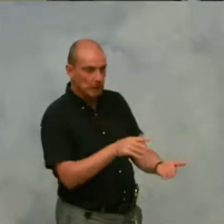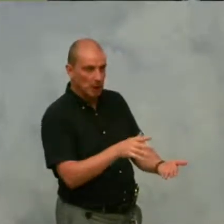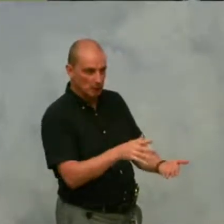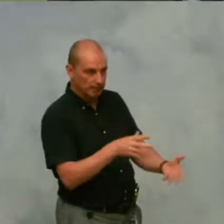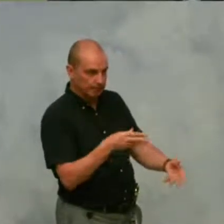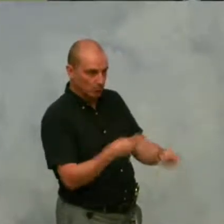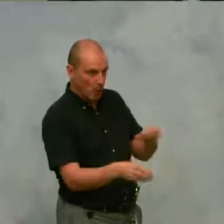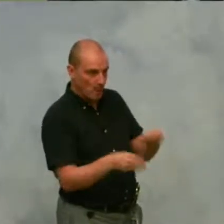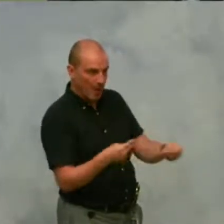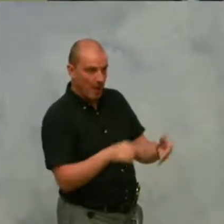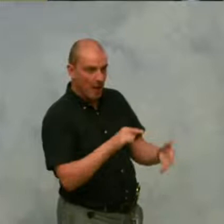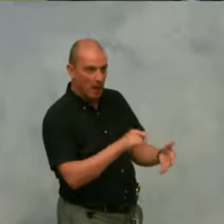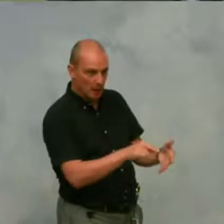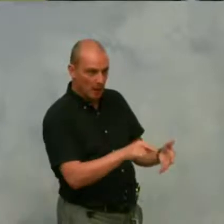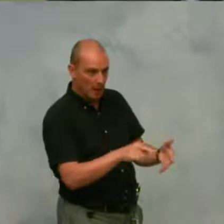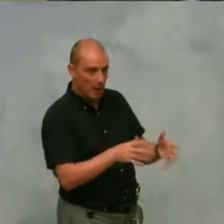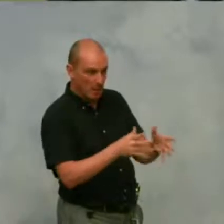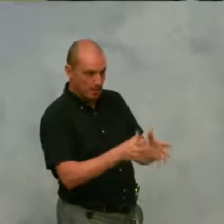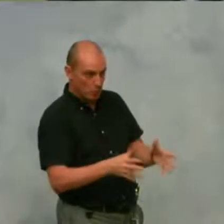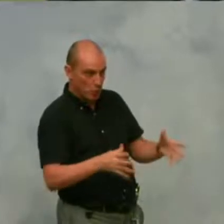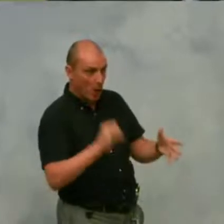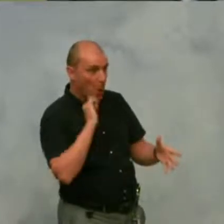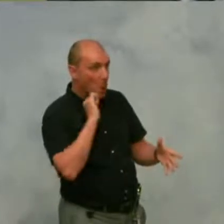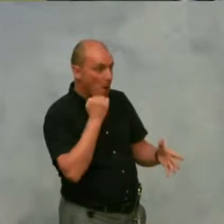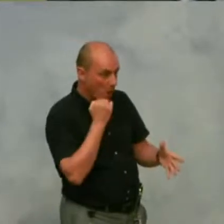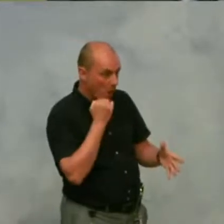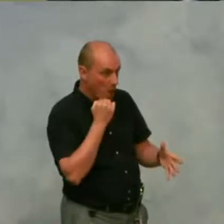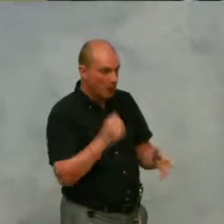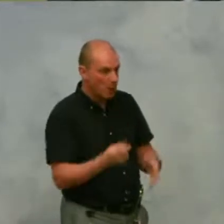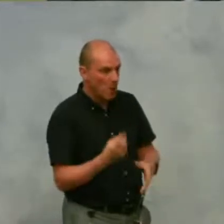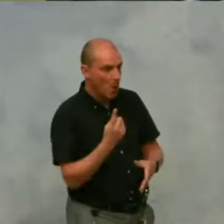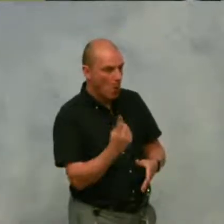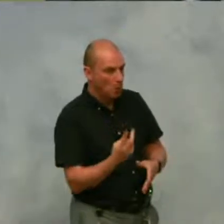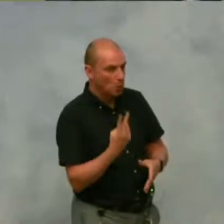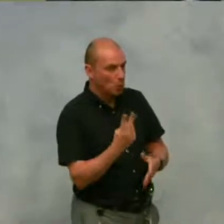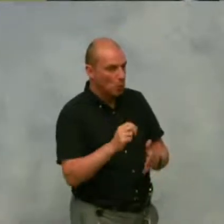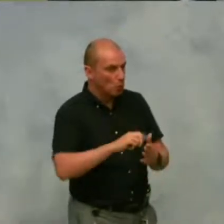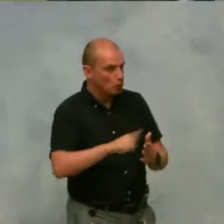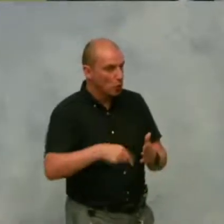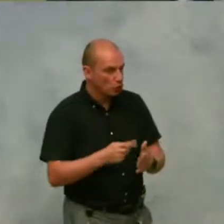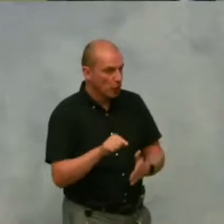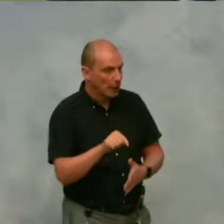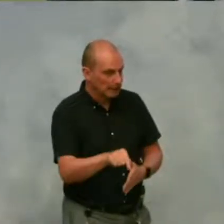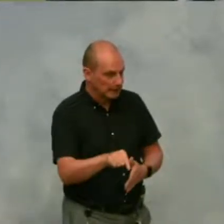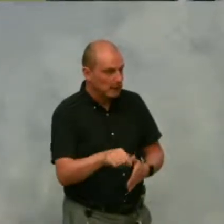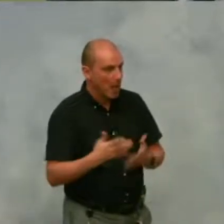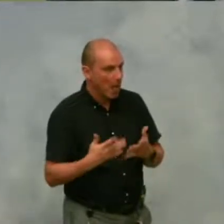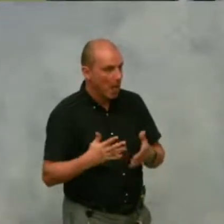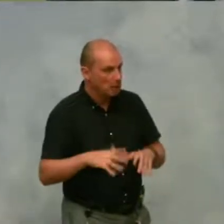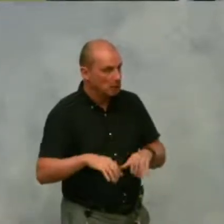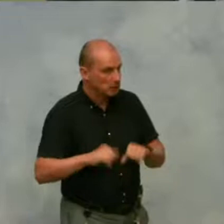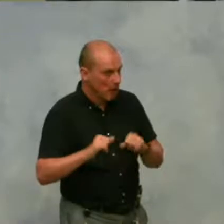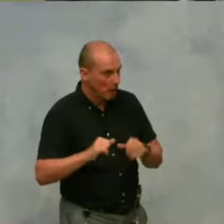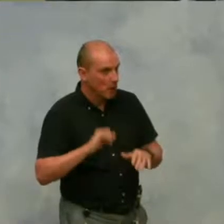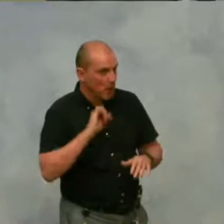be. There's a couple of projects still to kick off, and they may run into